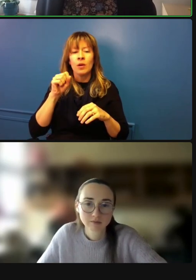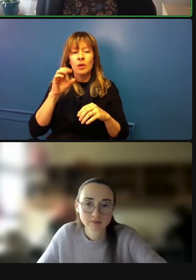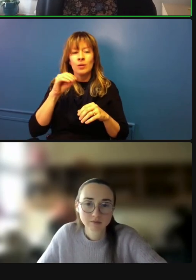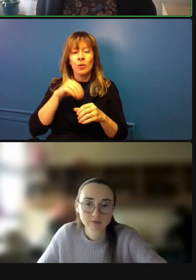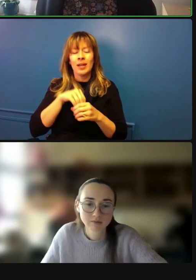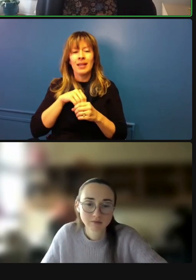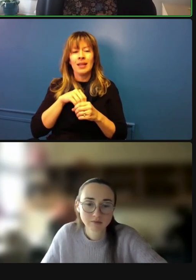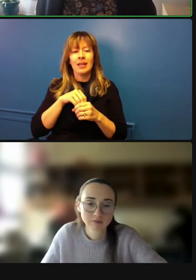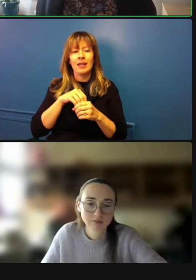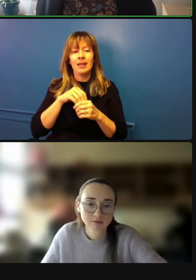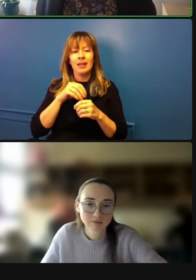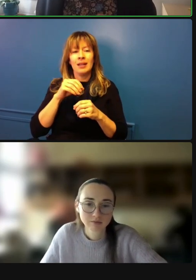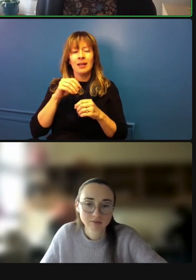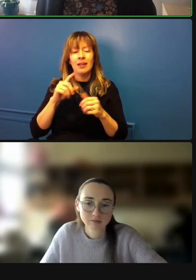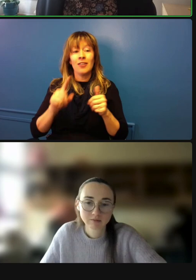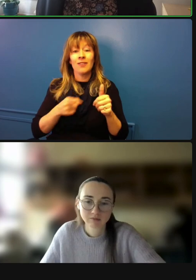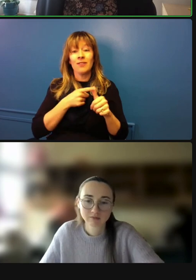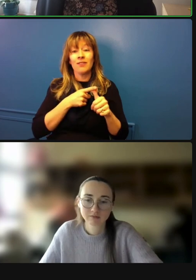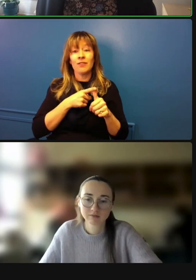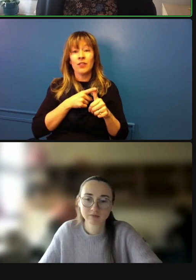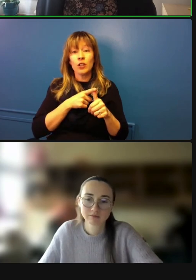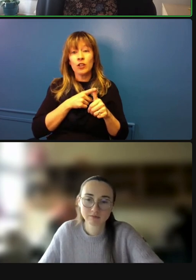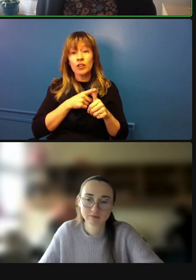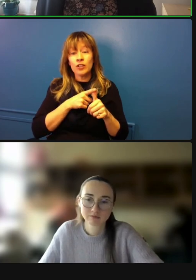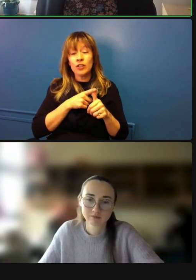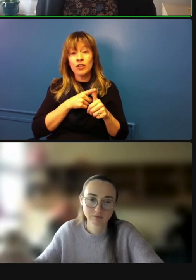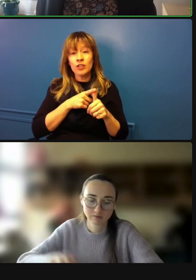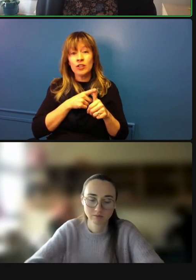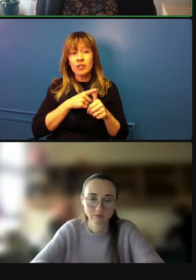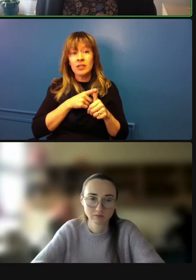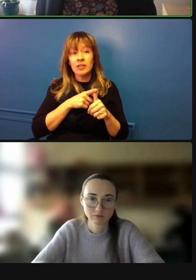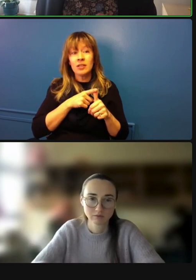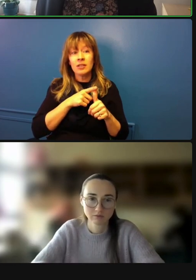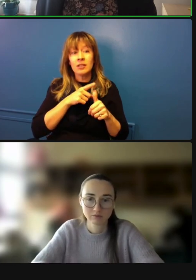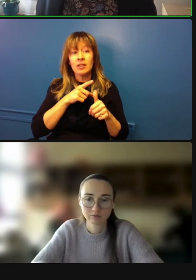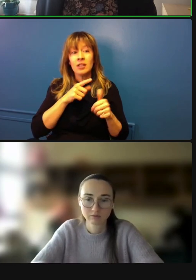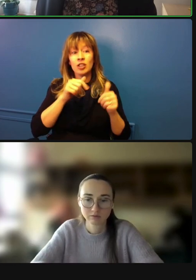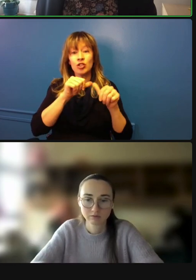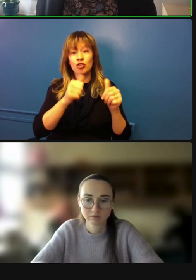in the first shape data set,